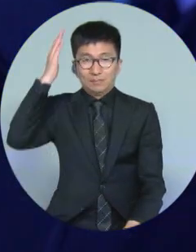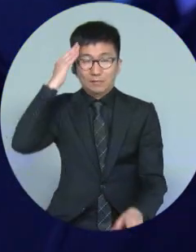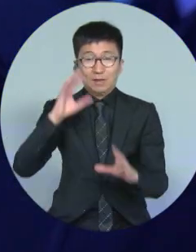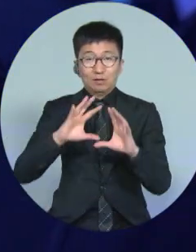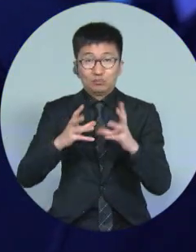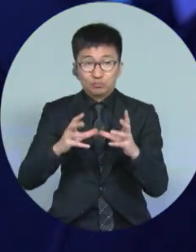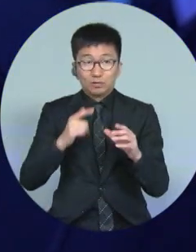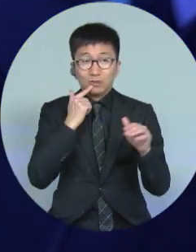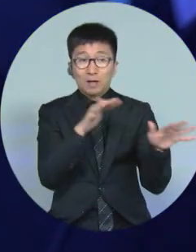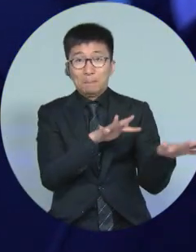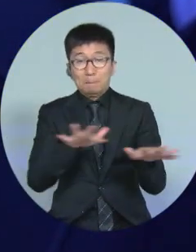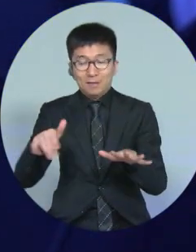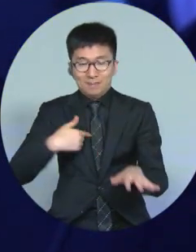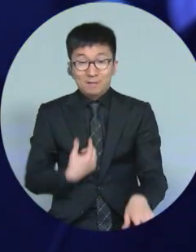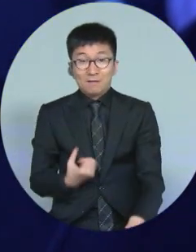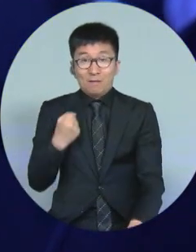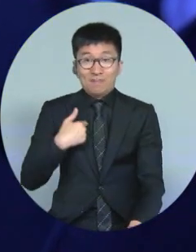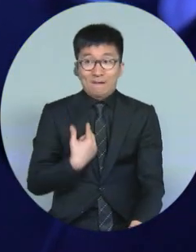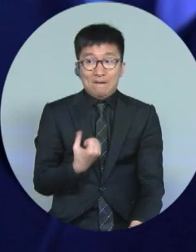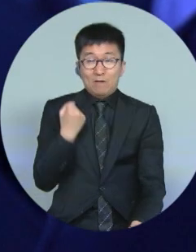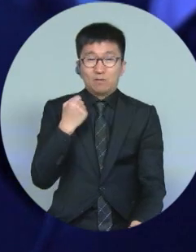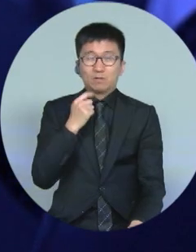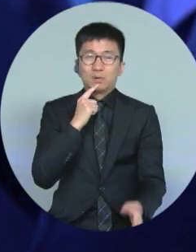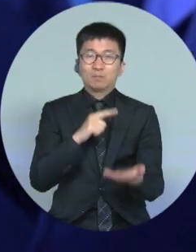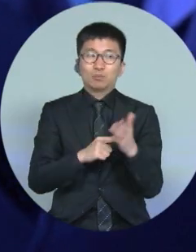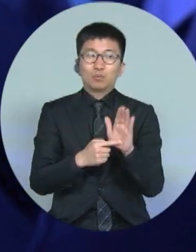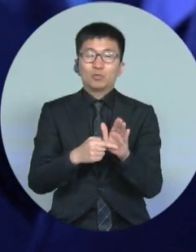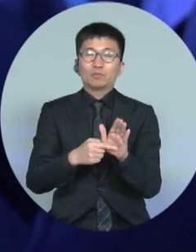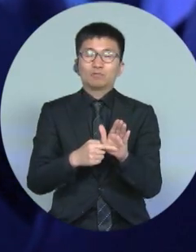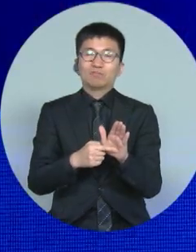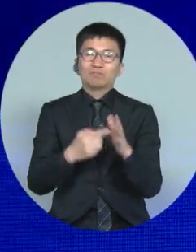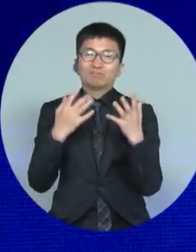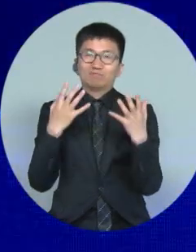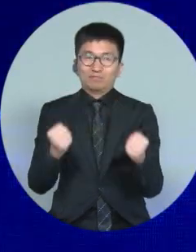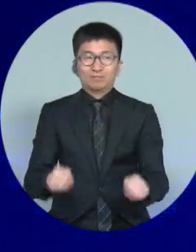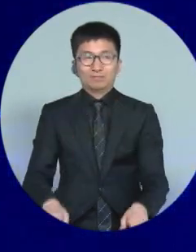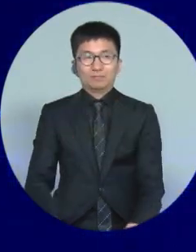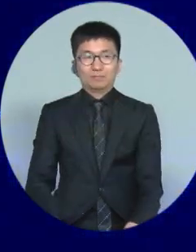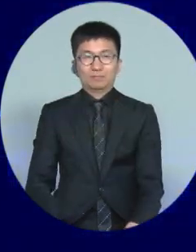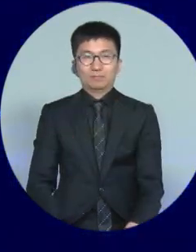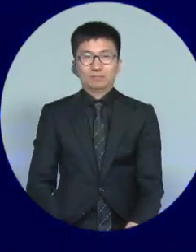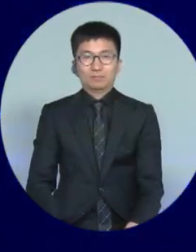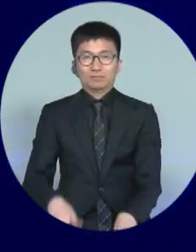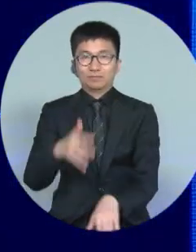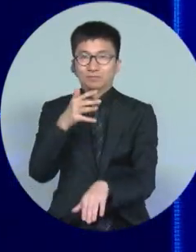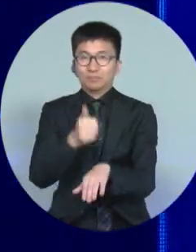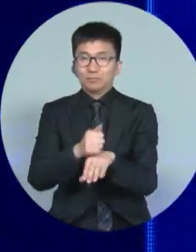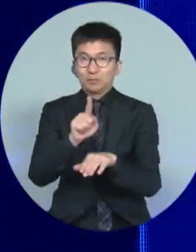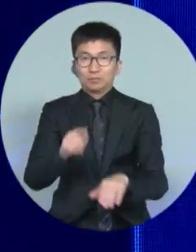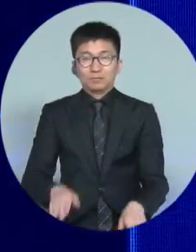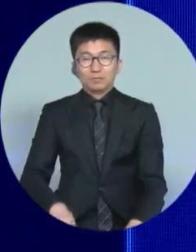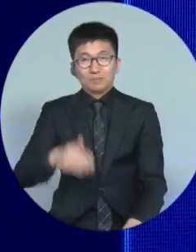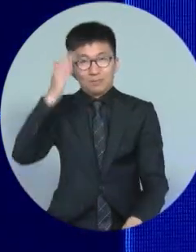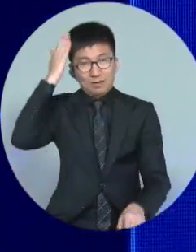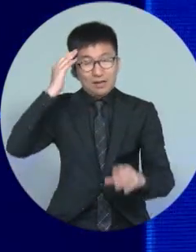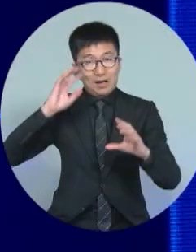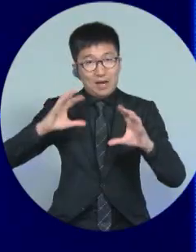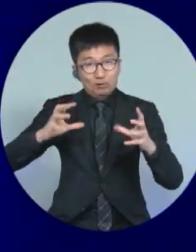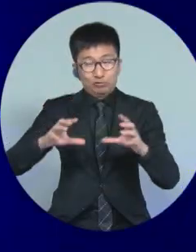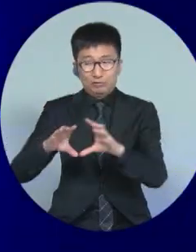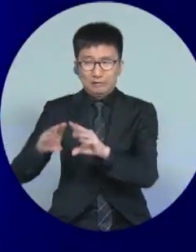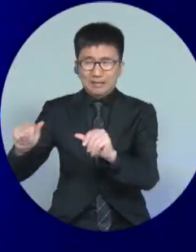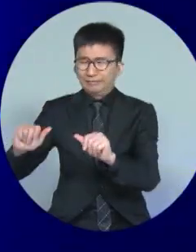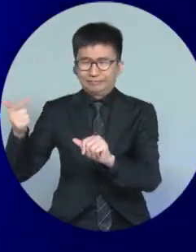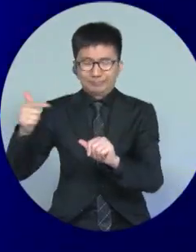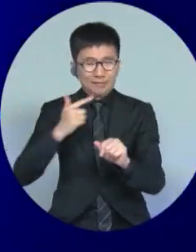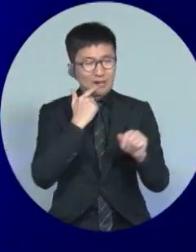sea area, surface area, is 4.7 times as much as your land area.